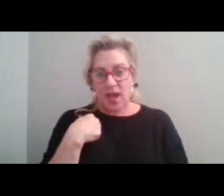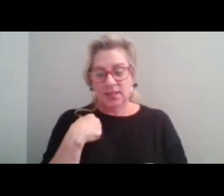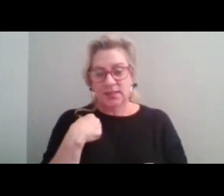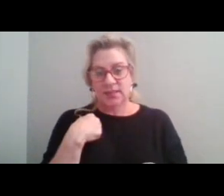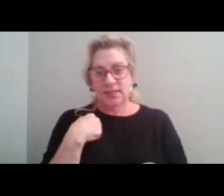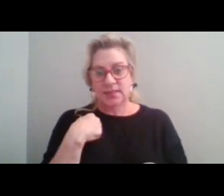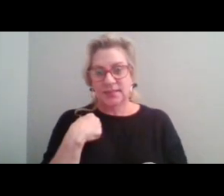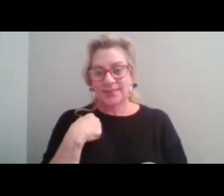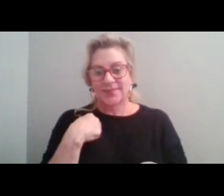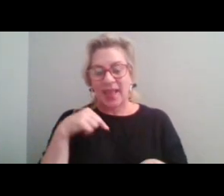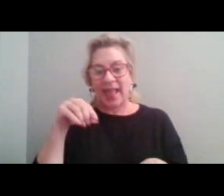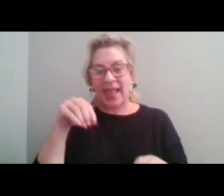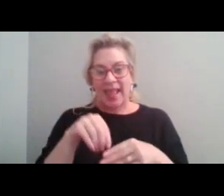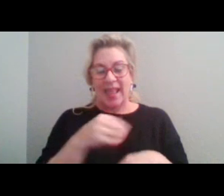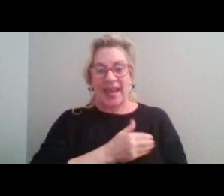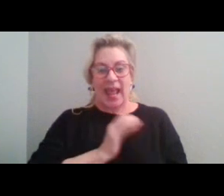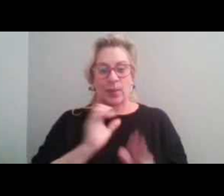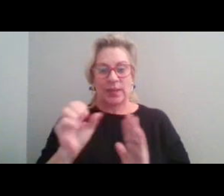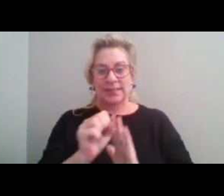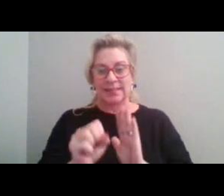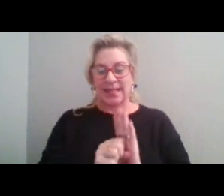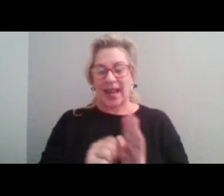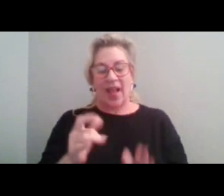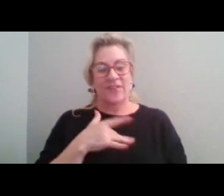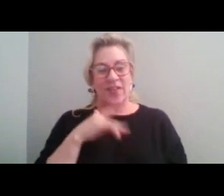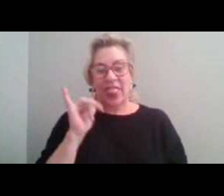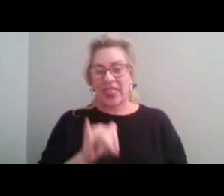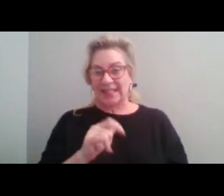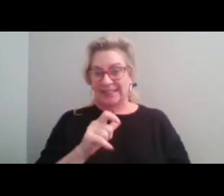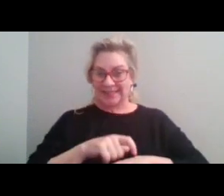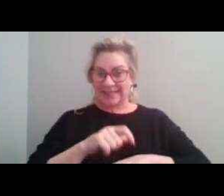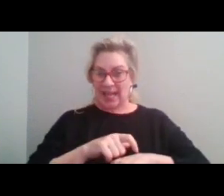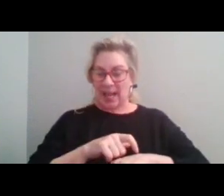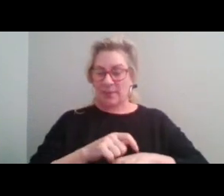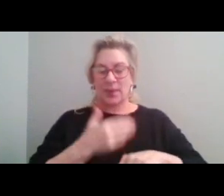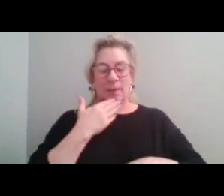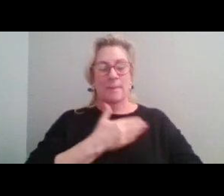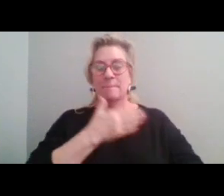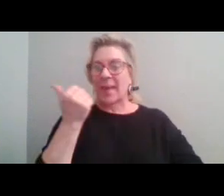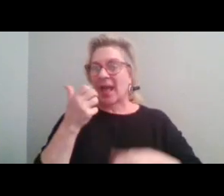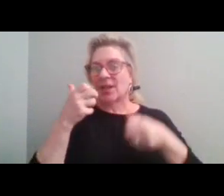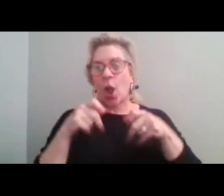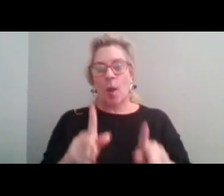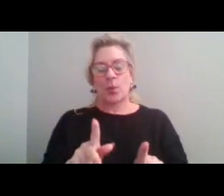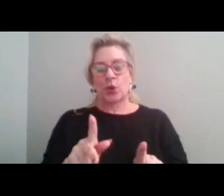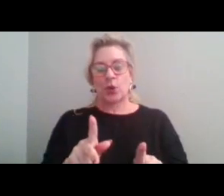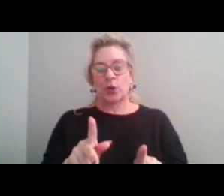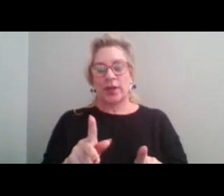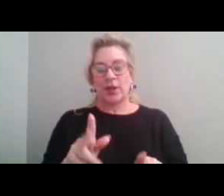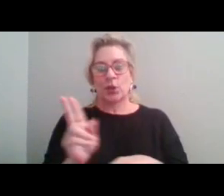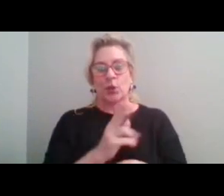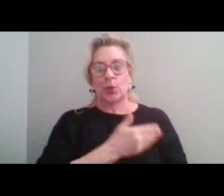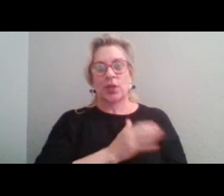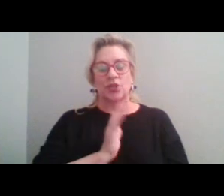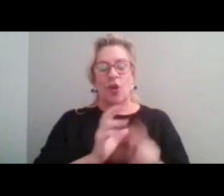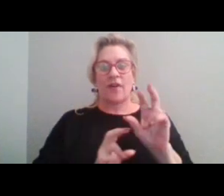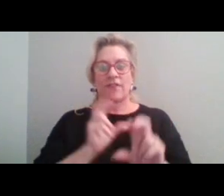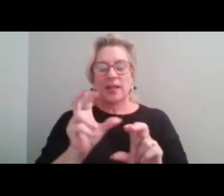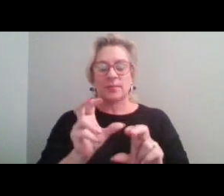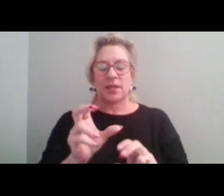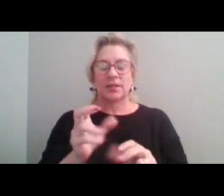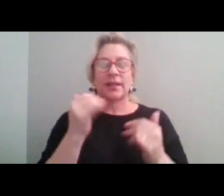this state. I think this period is the most opportune time that we've ever had as far as investments go. Looking